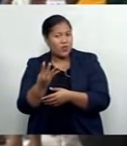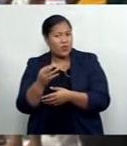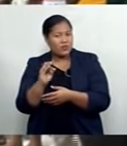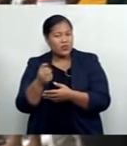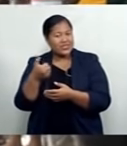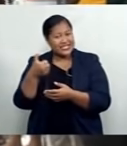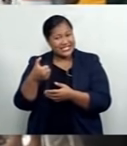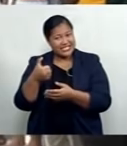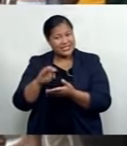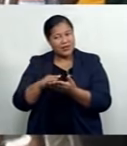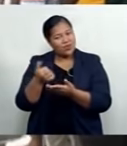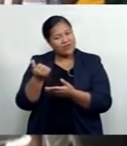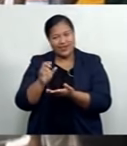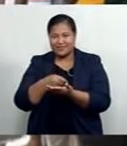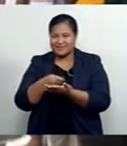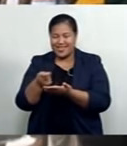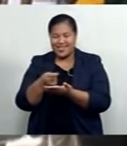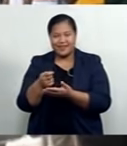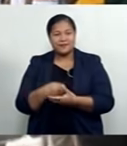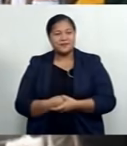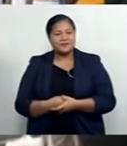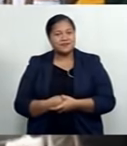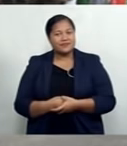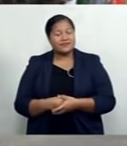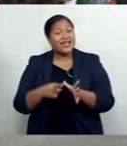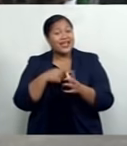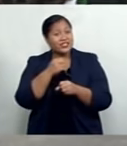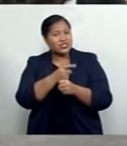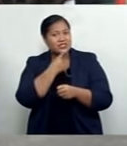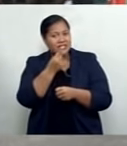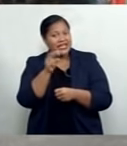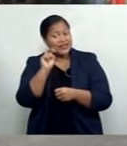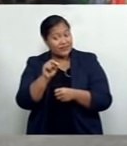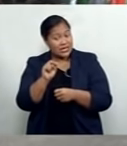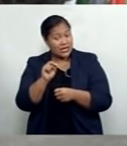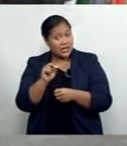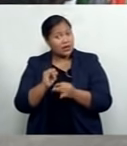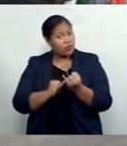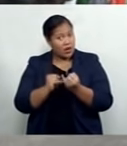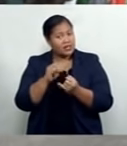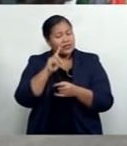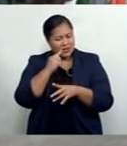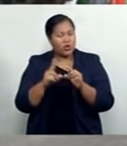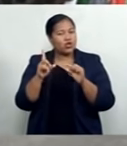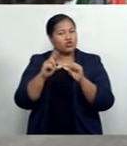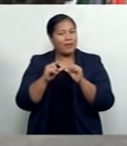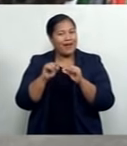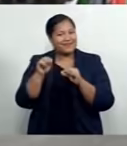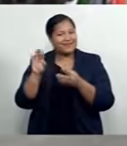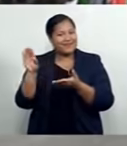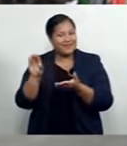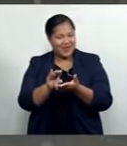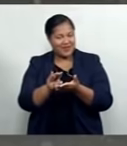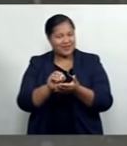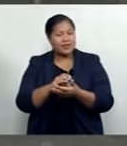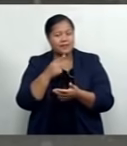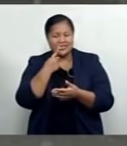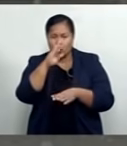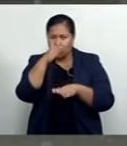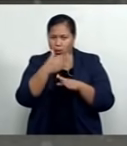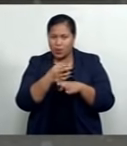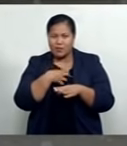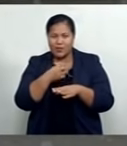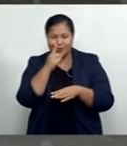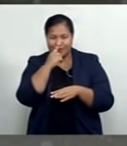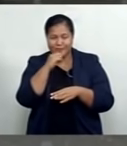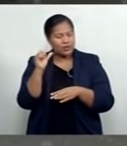has already been paid out. Syed Qayyum says if the need arises, they can top up the amount, but he says they are hoping for more